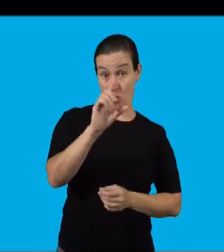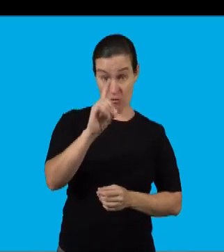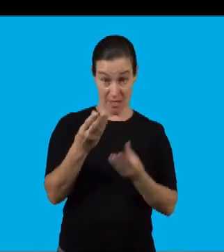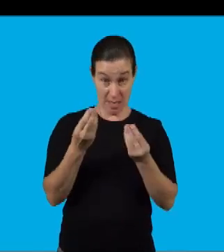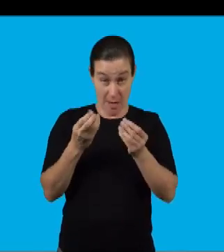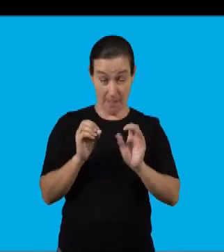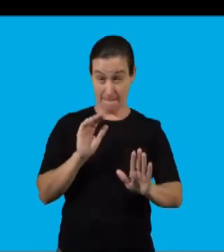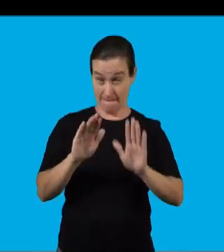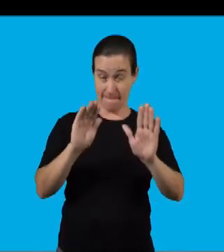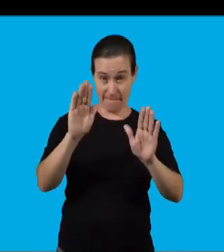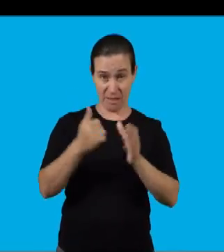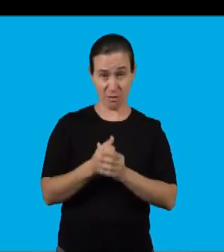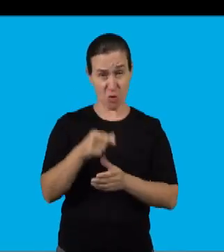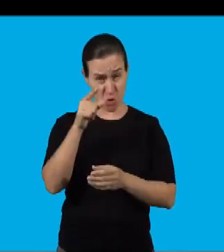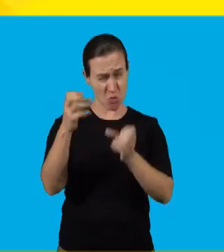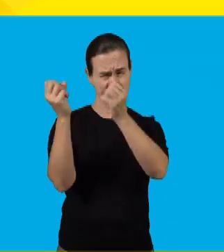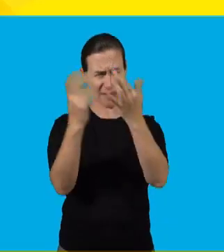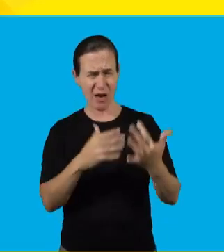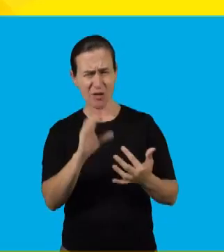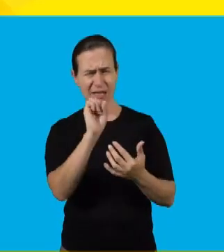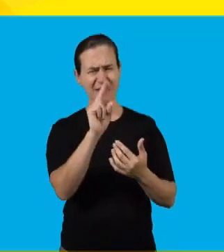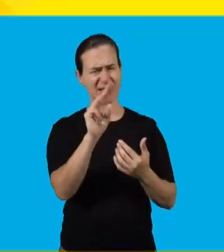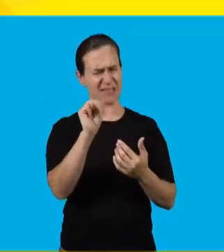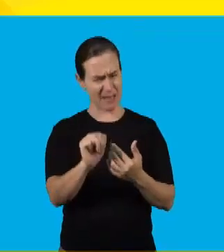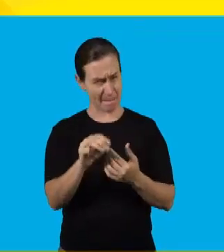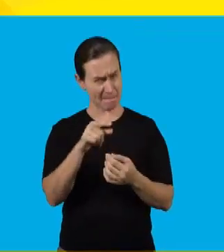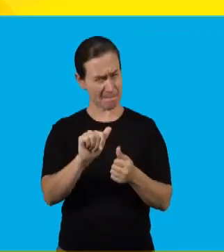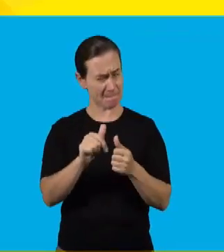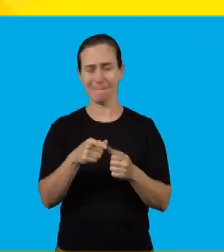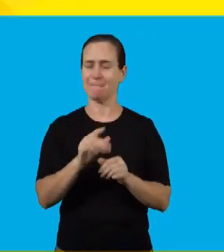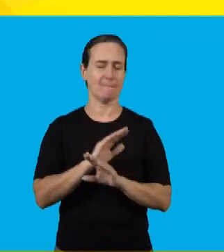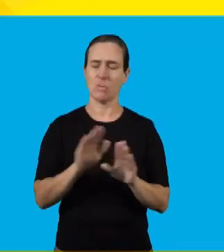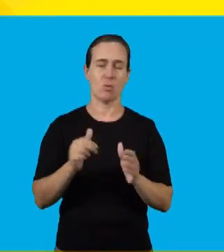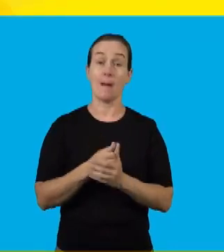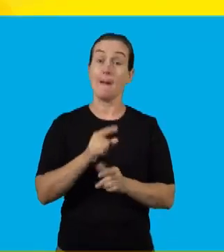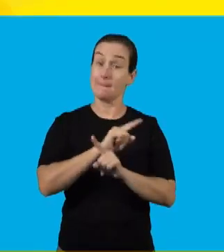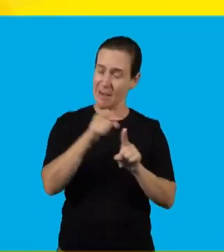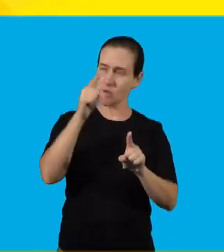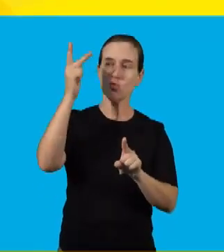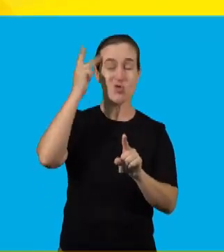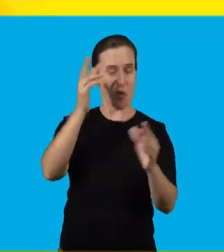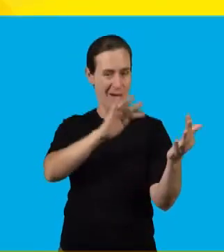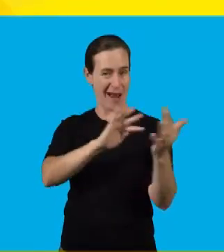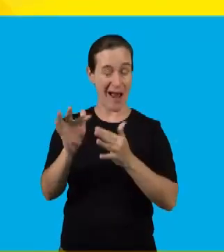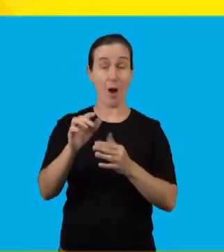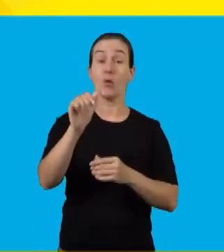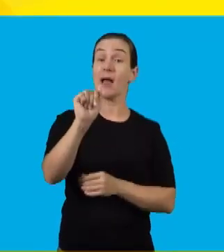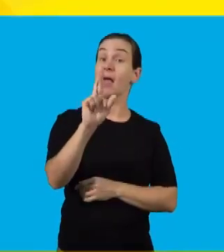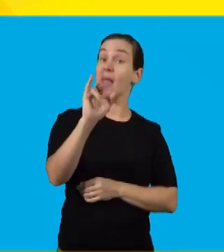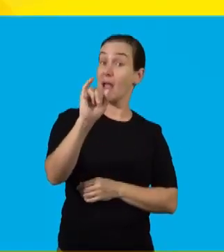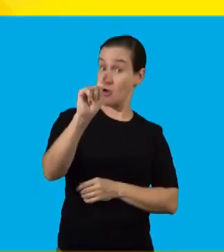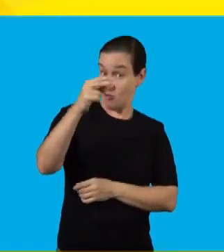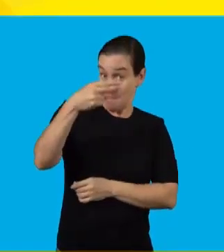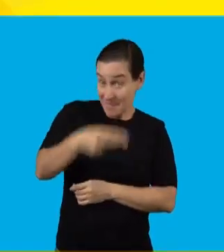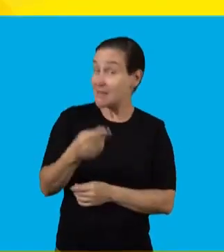number pattern, you know that you have never calculated the sum of a quadratic number pattern, but you do know how to calculate the sum of an